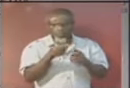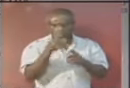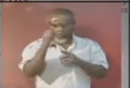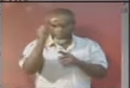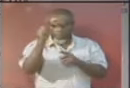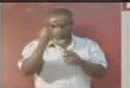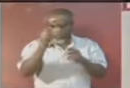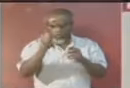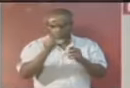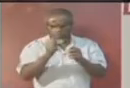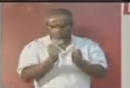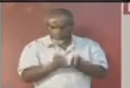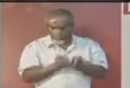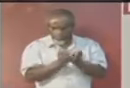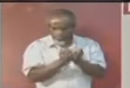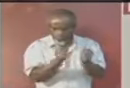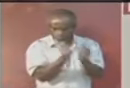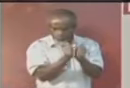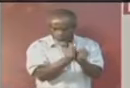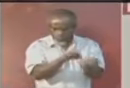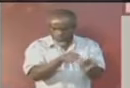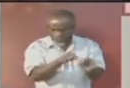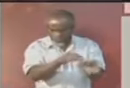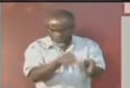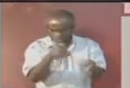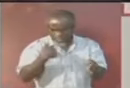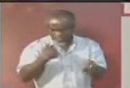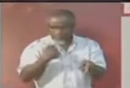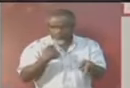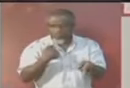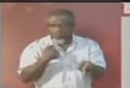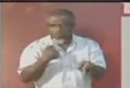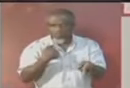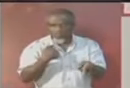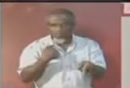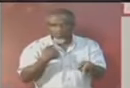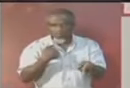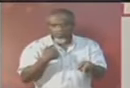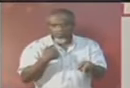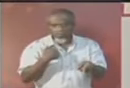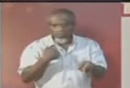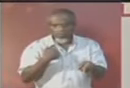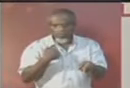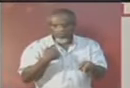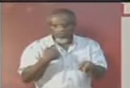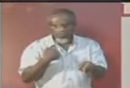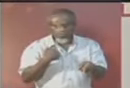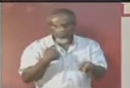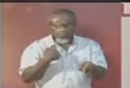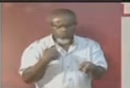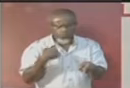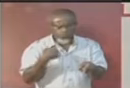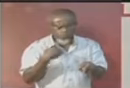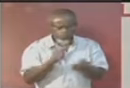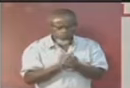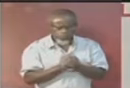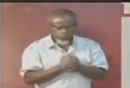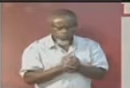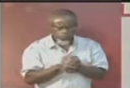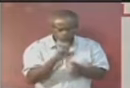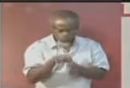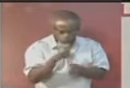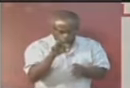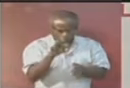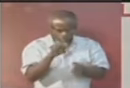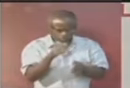speaking, there's a lot of unknowns as it relates to those persons. Initially, you found bodies in a boat, and then of course